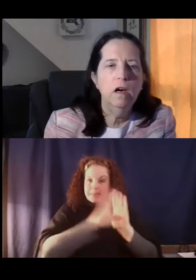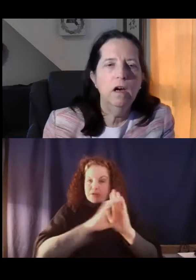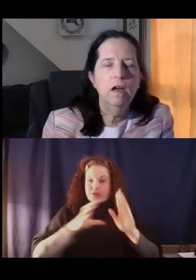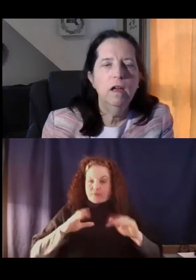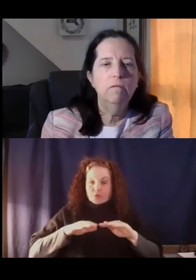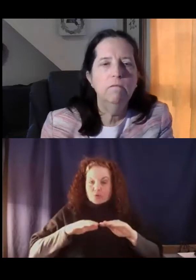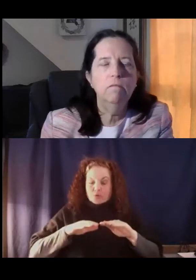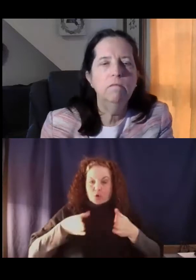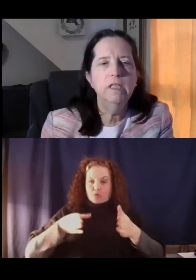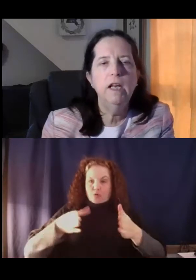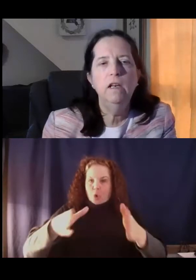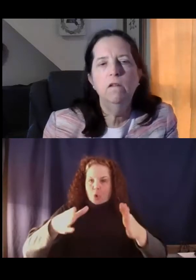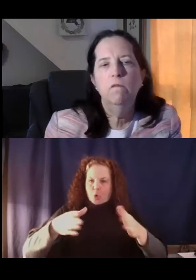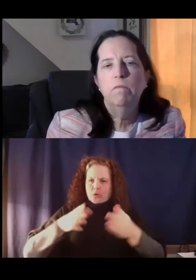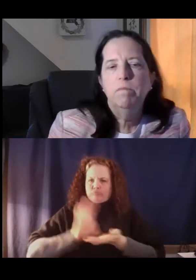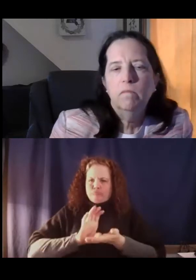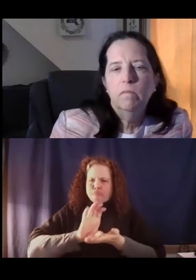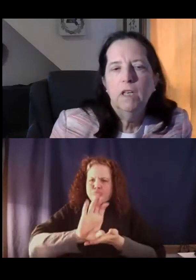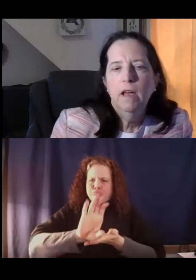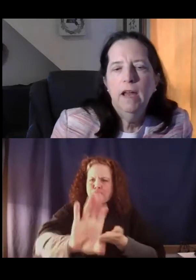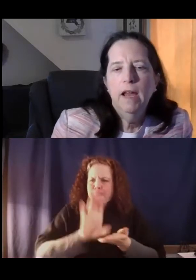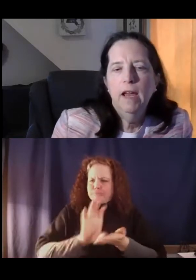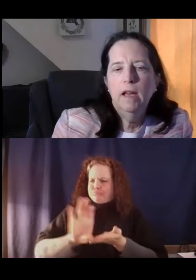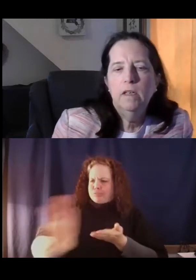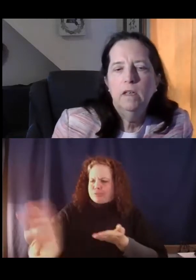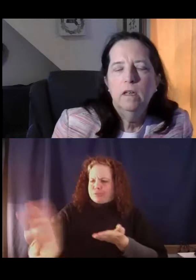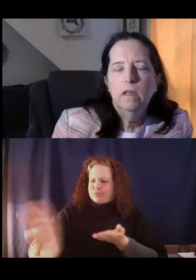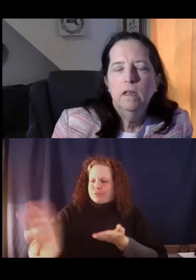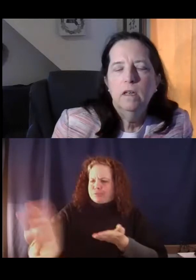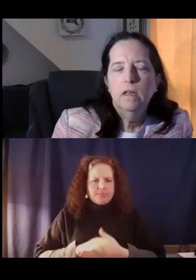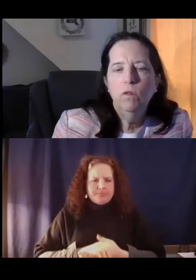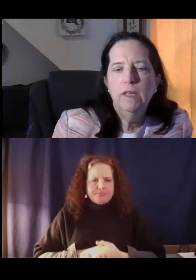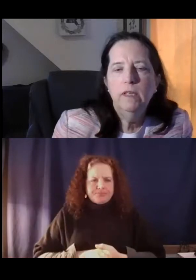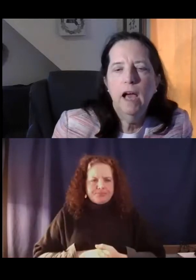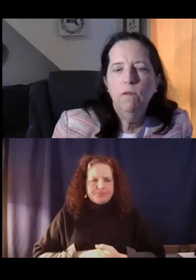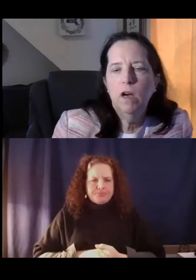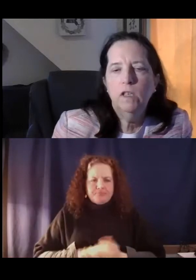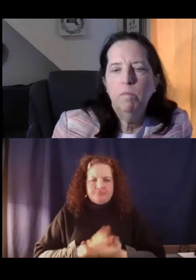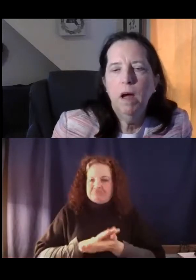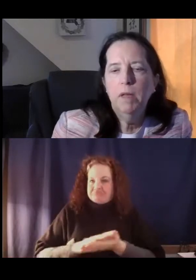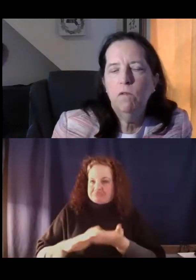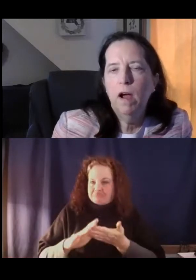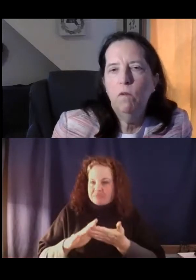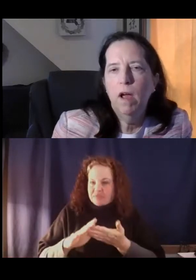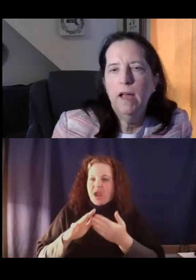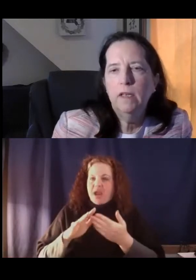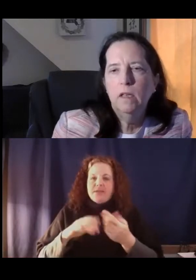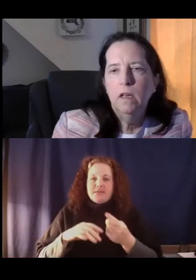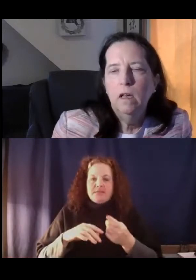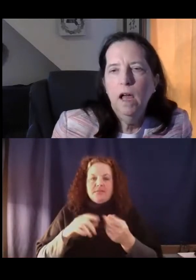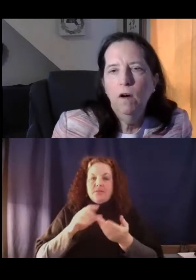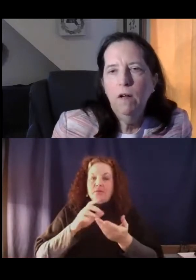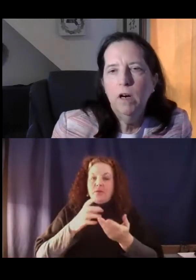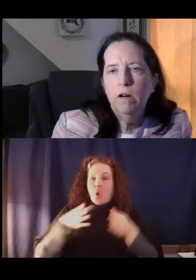covered scene. And roads and sidewalks are public